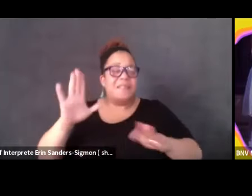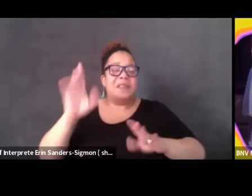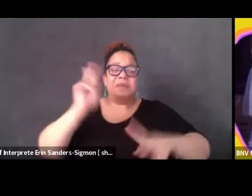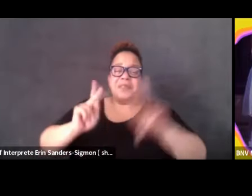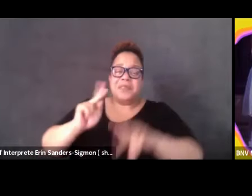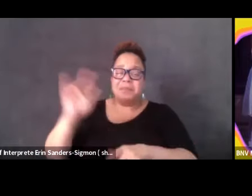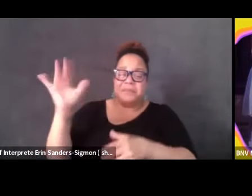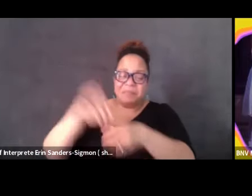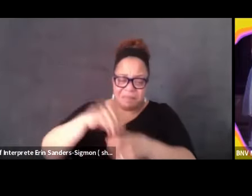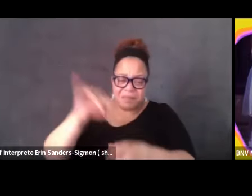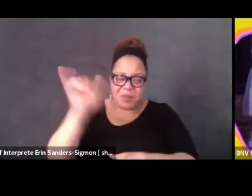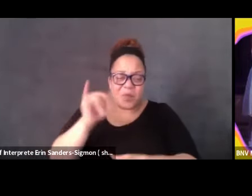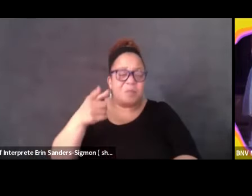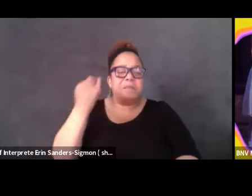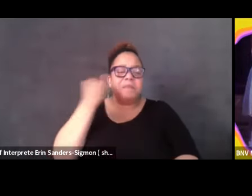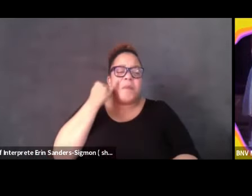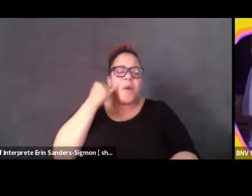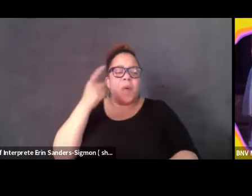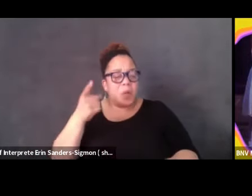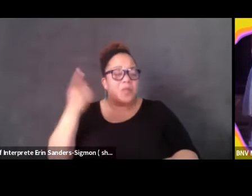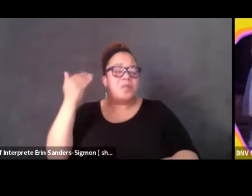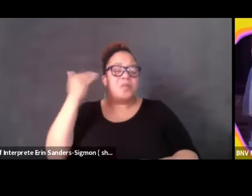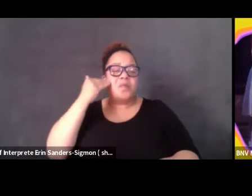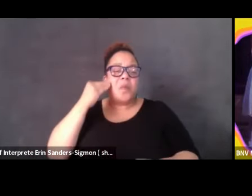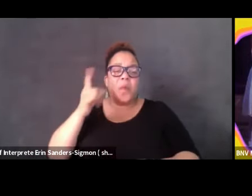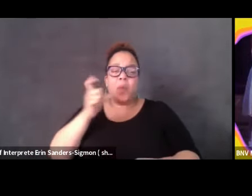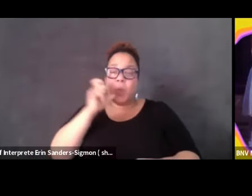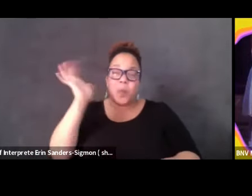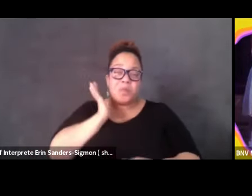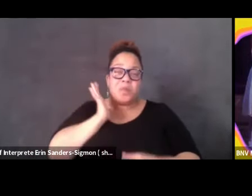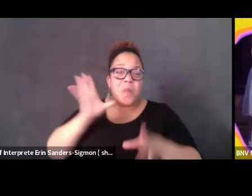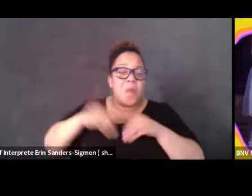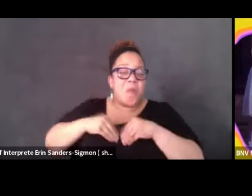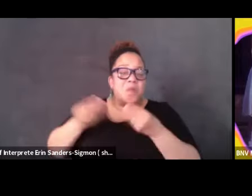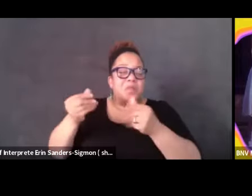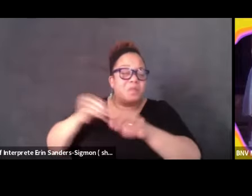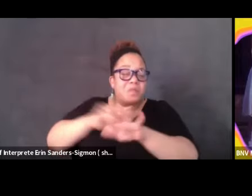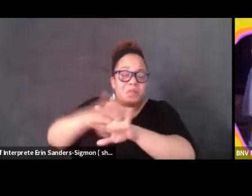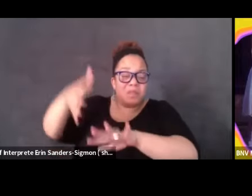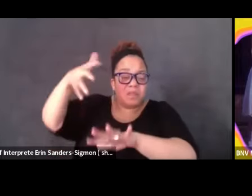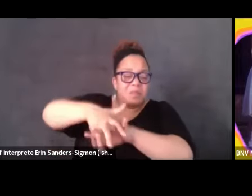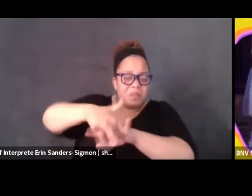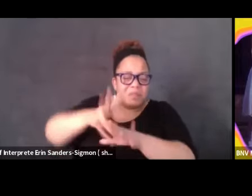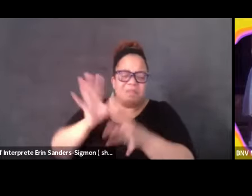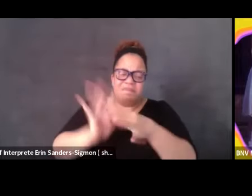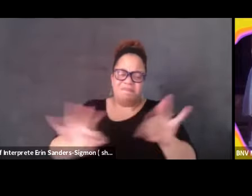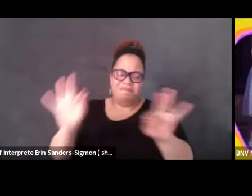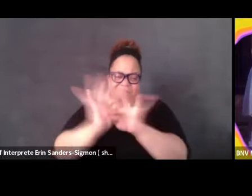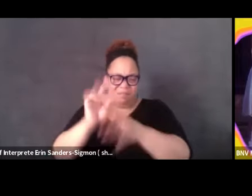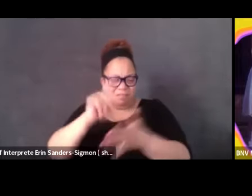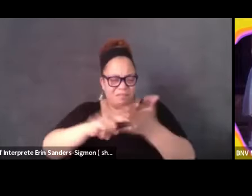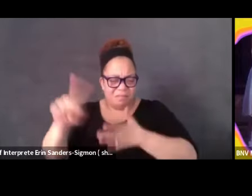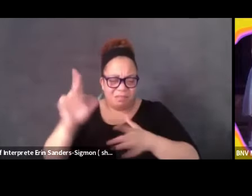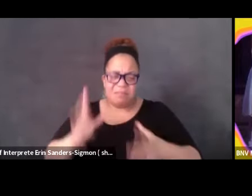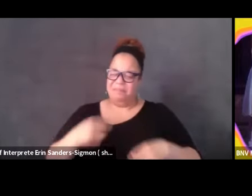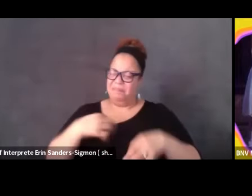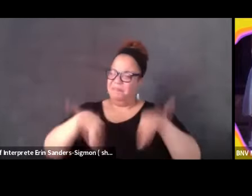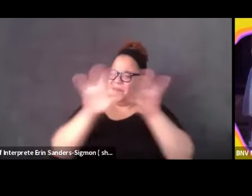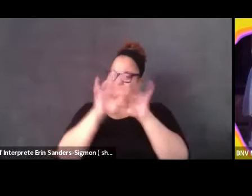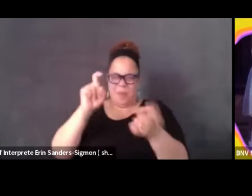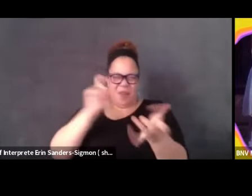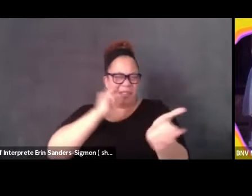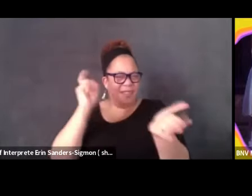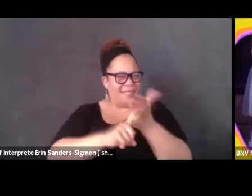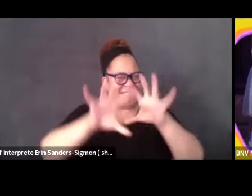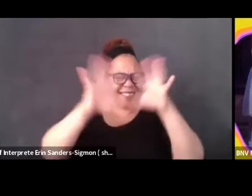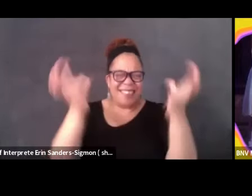it. Let's do this work and bloom our world beautiful. It is our duty to remain grateful for the original peoples who laid the foundation for the places we